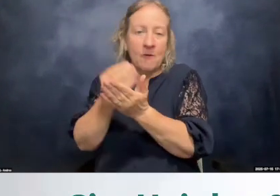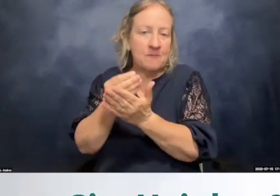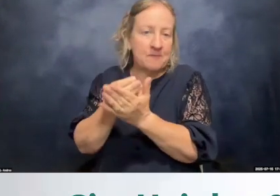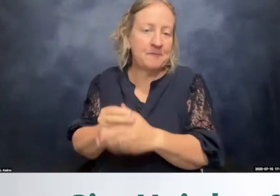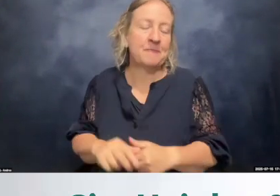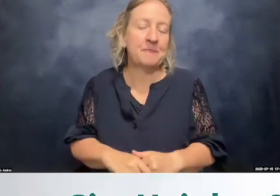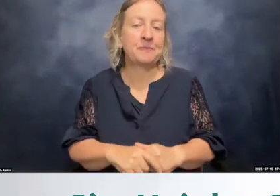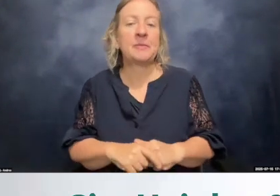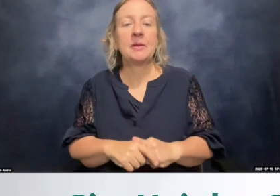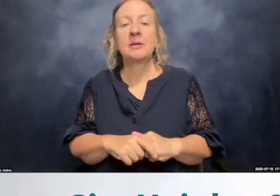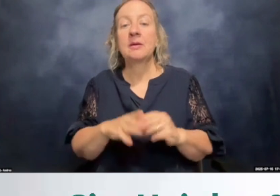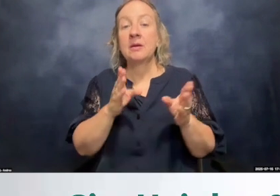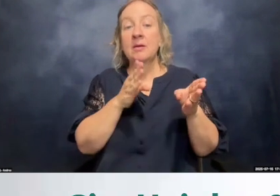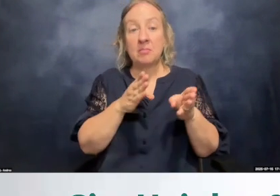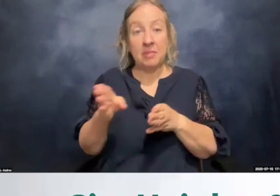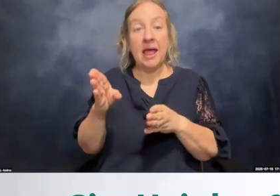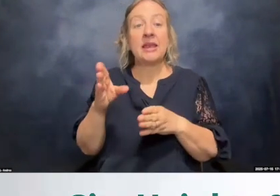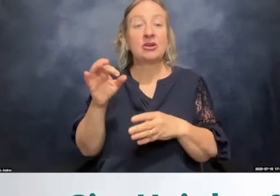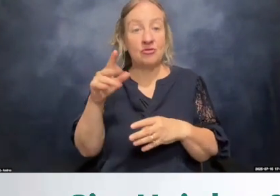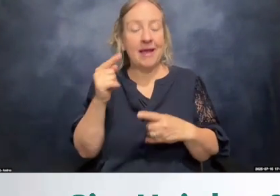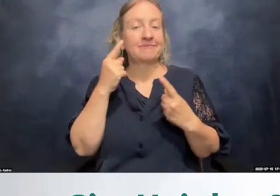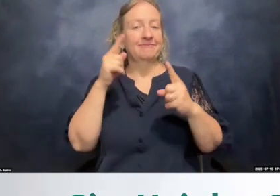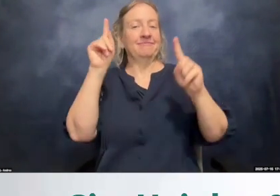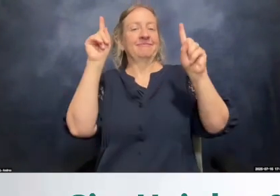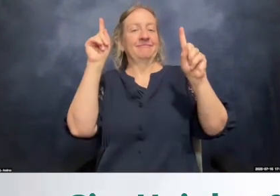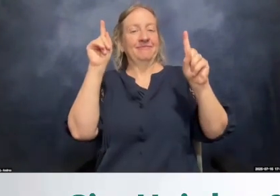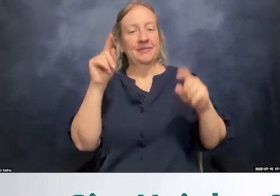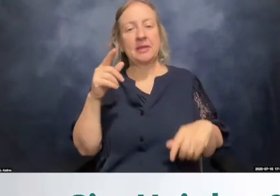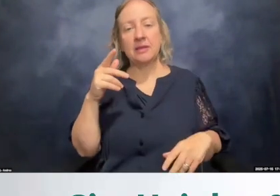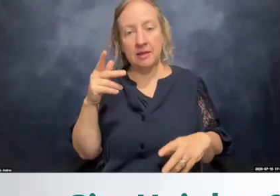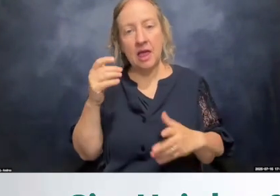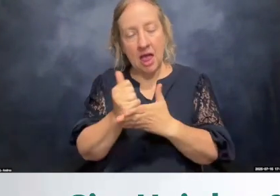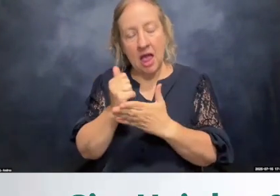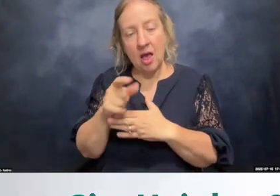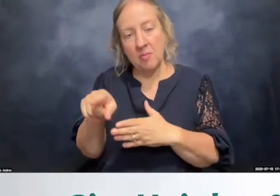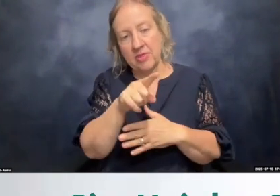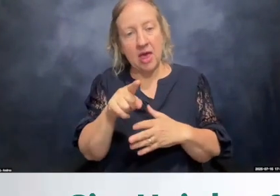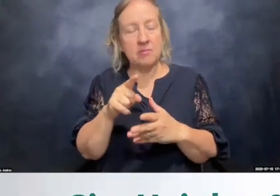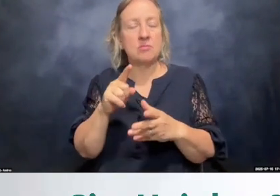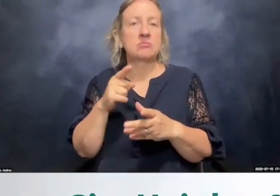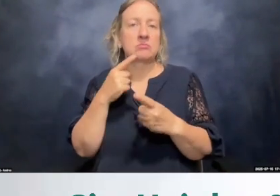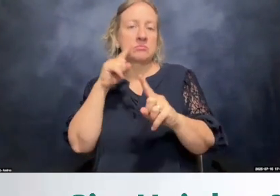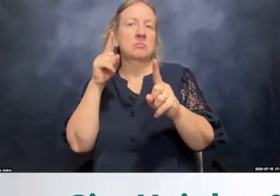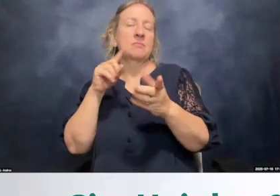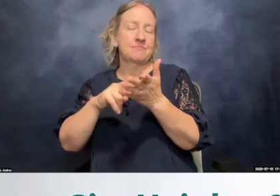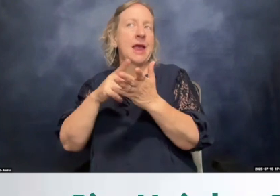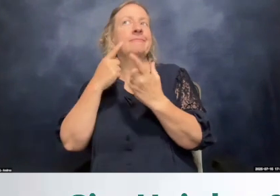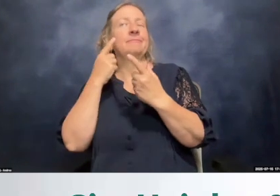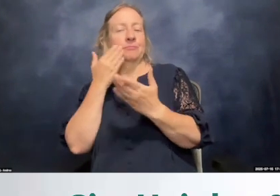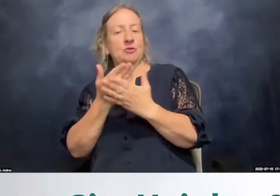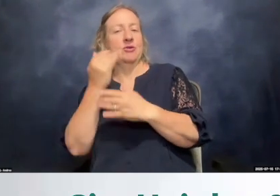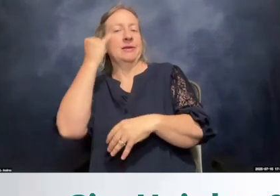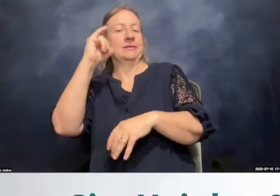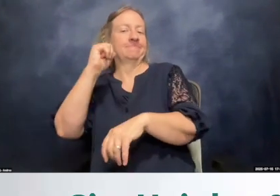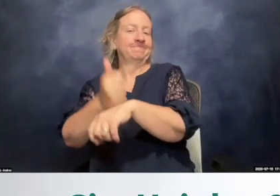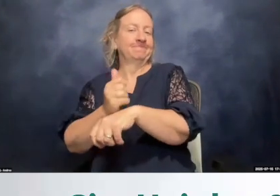us that planning grants are doing just that, further justifying the establishment of this distinct category. For example,